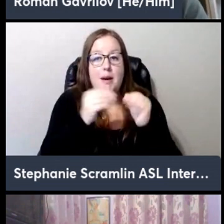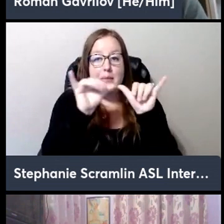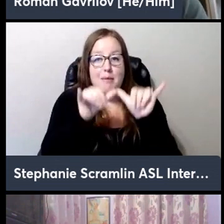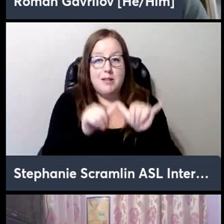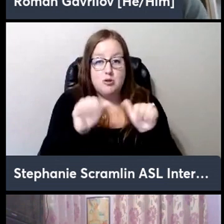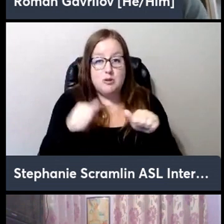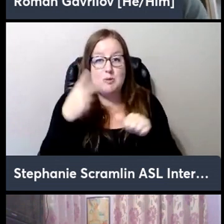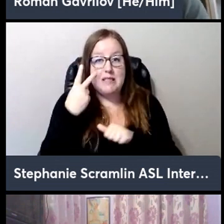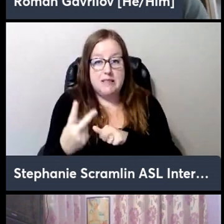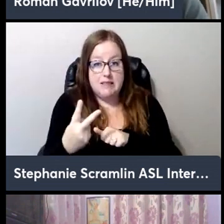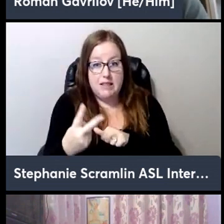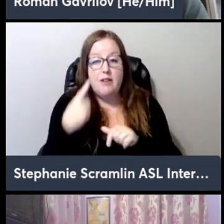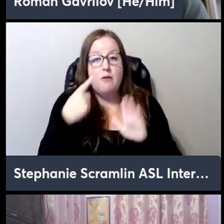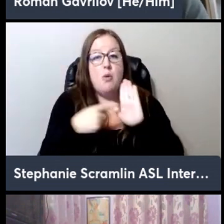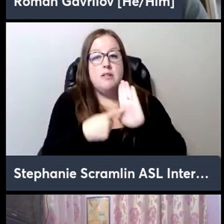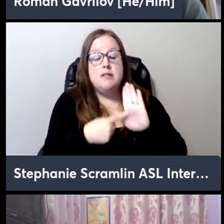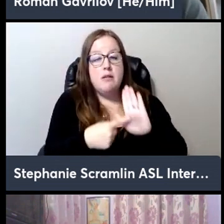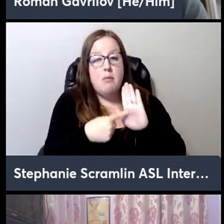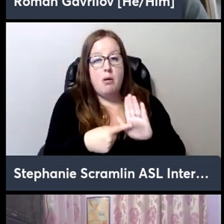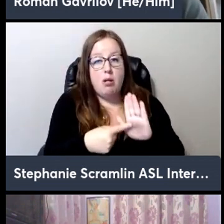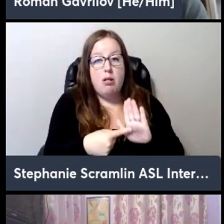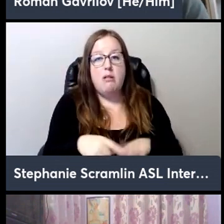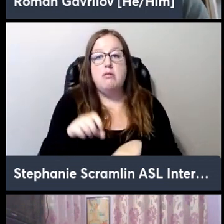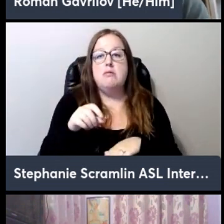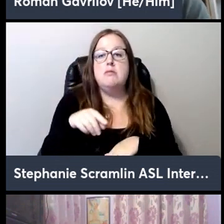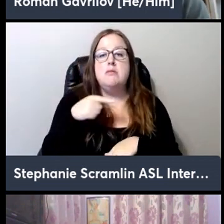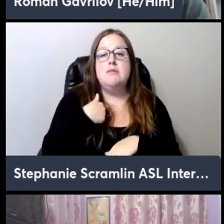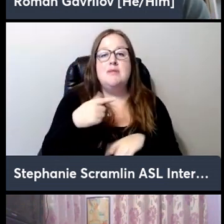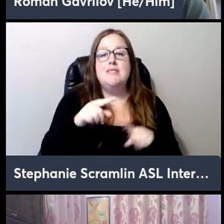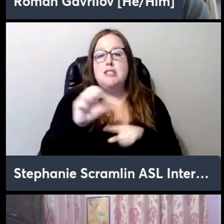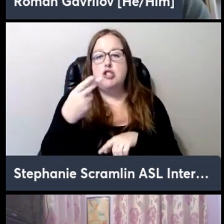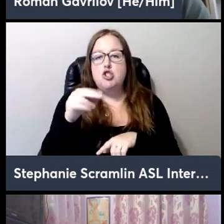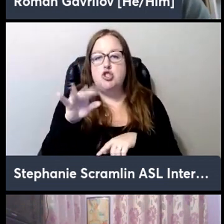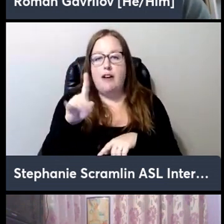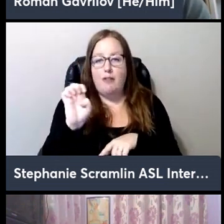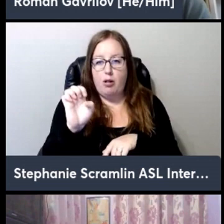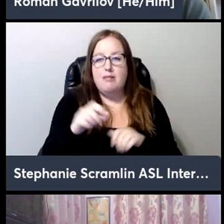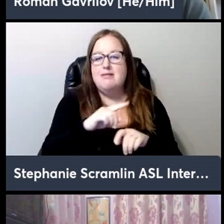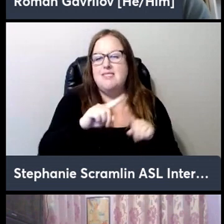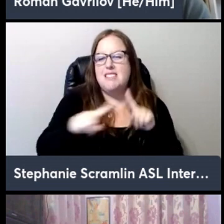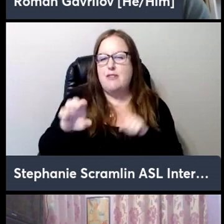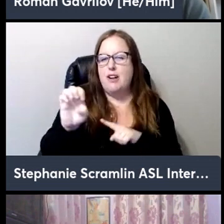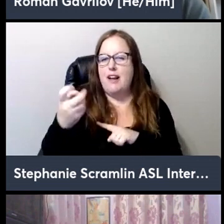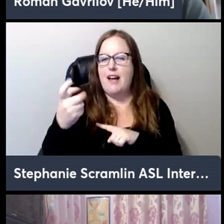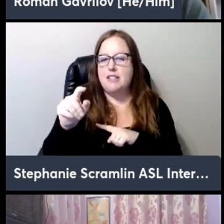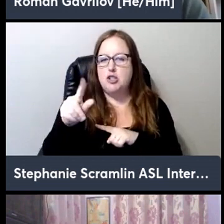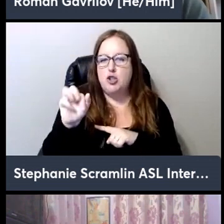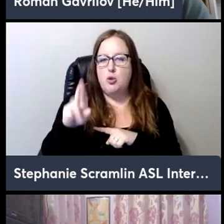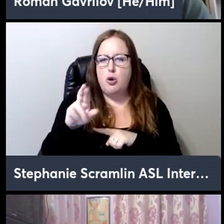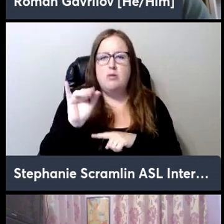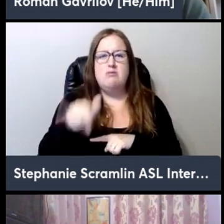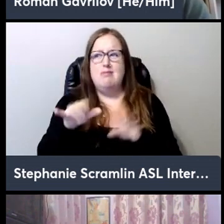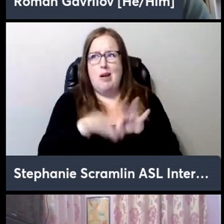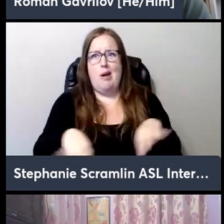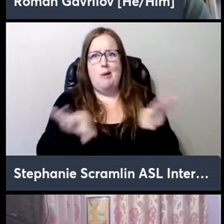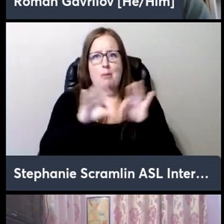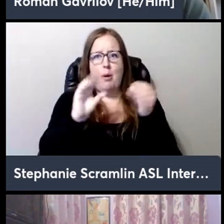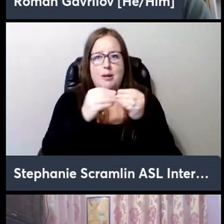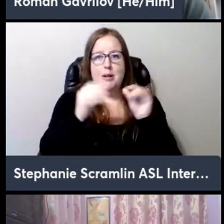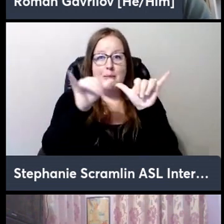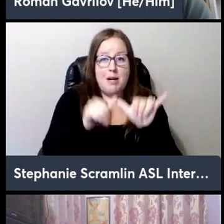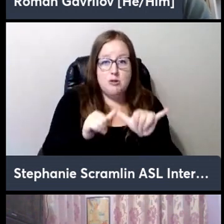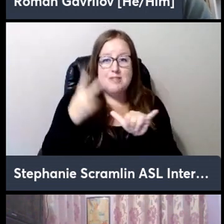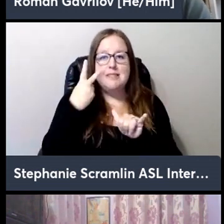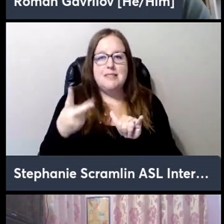here, for example, shuffle across executors. That's a very important metric to gauge